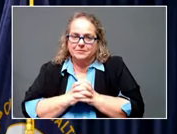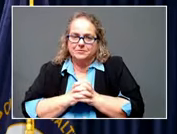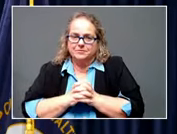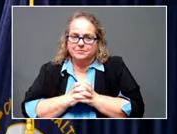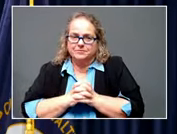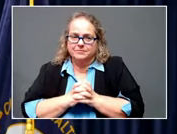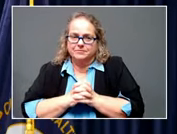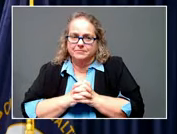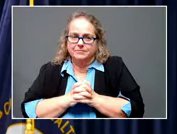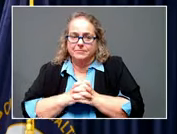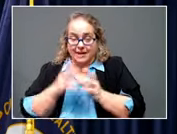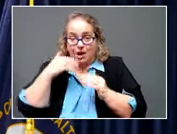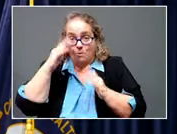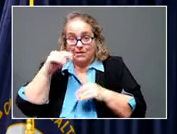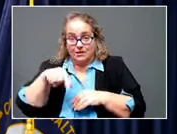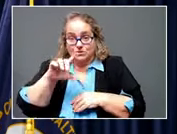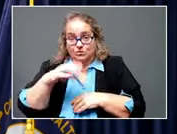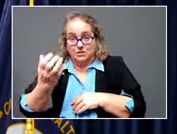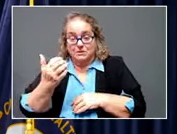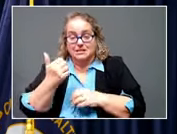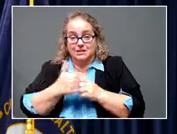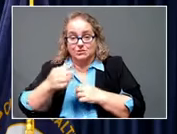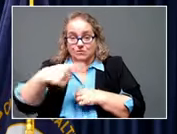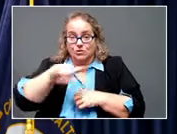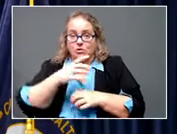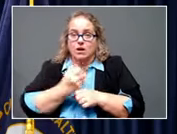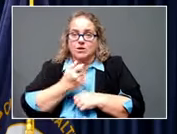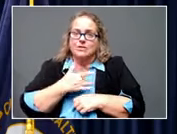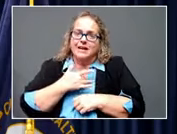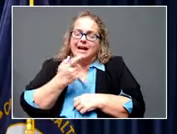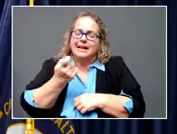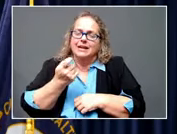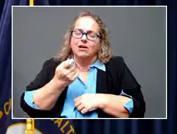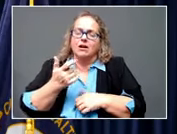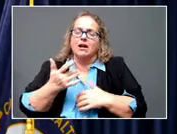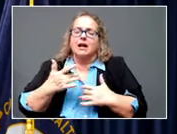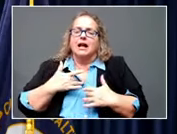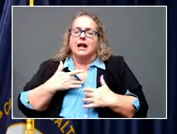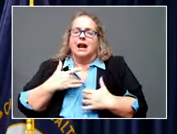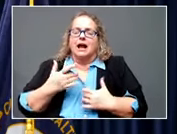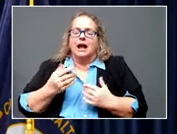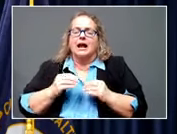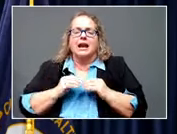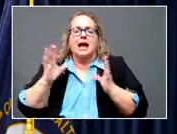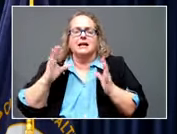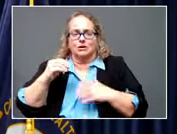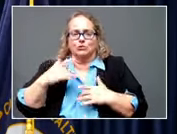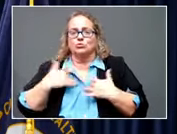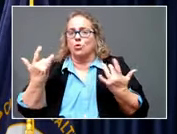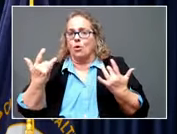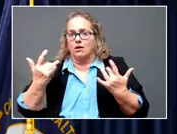I hope this Christmas you each got to feel a little bit of light and joy after the dark and challenging days our state has had for the past few